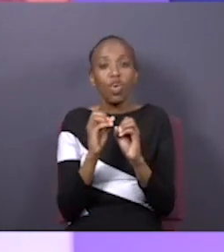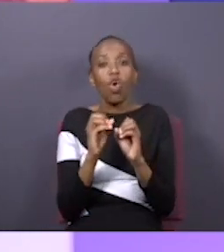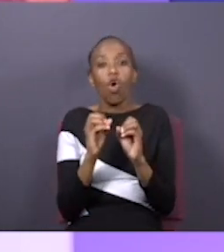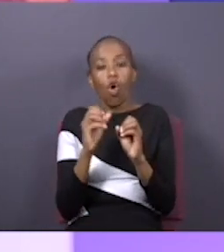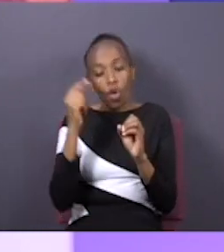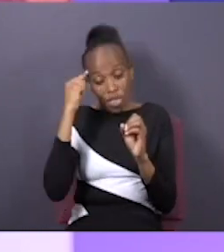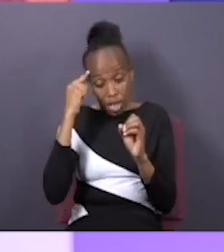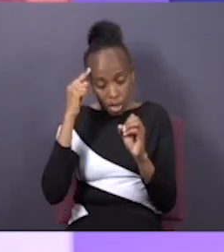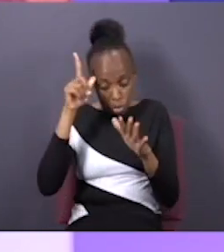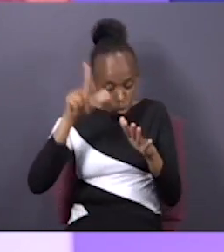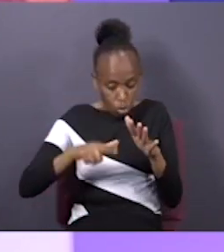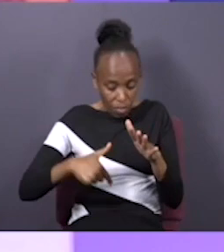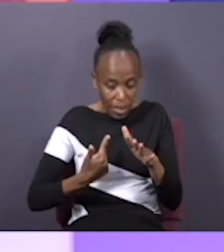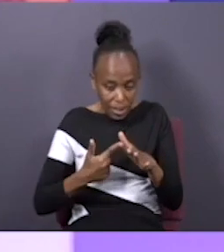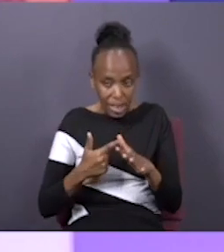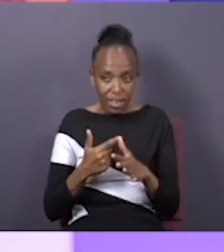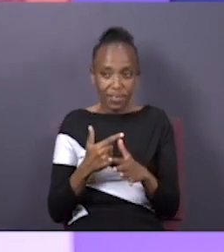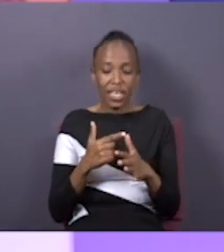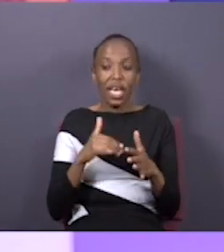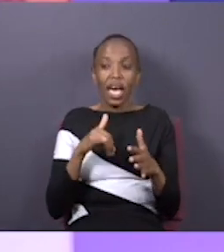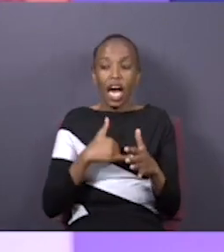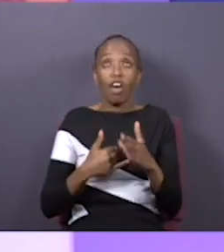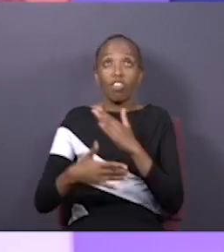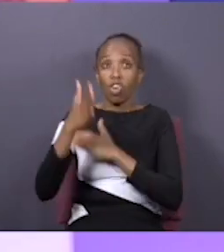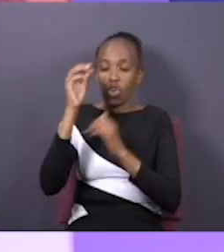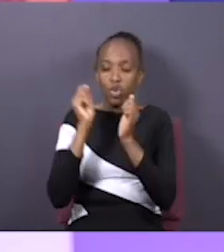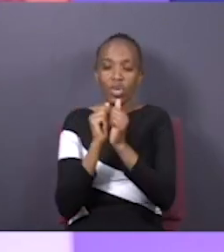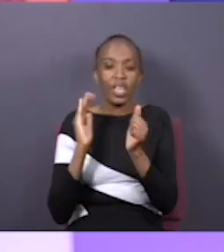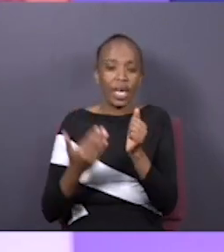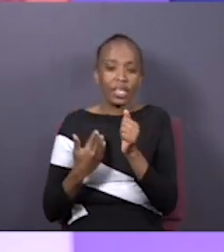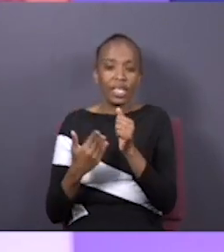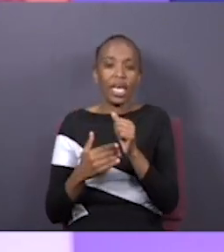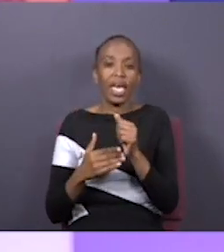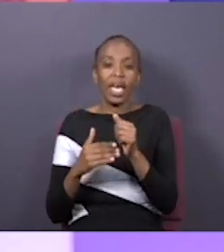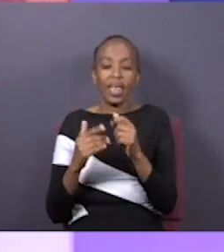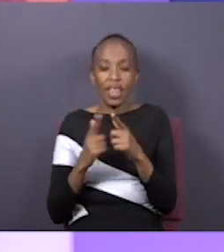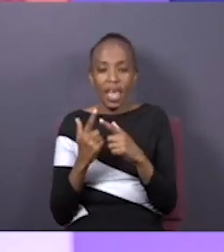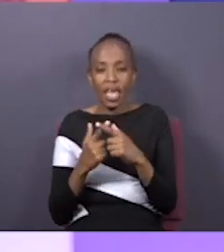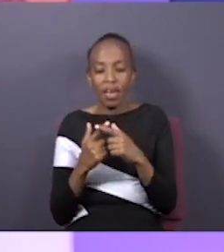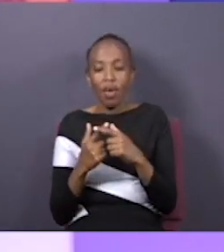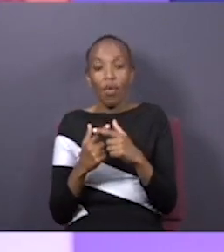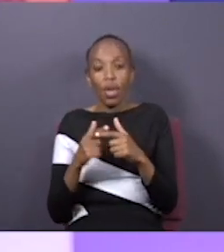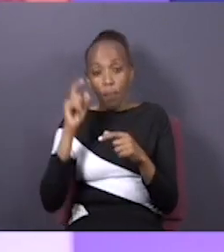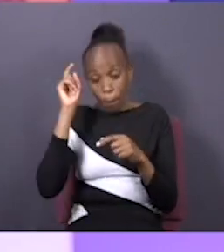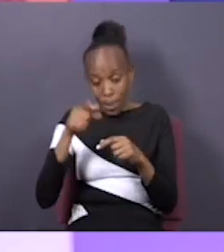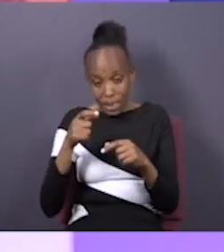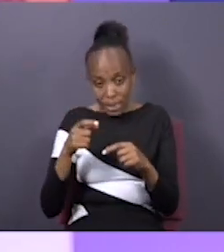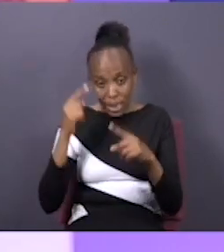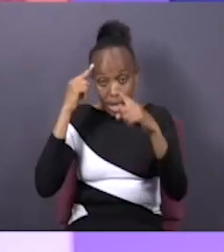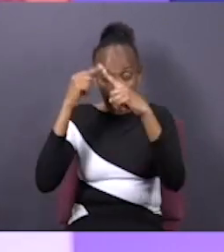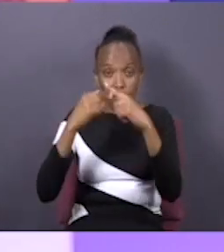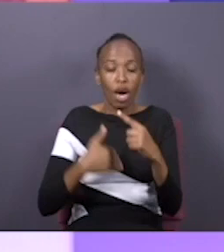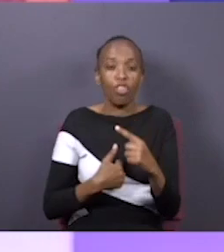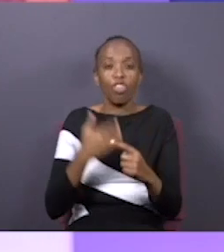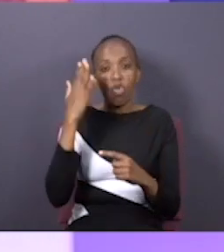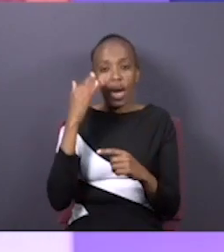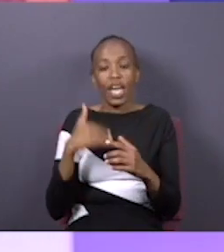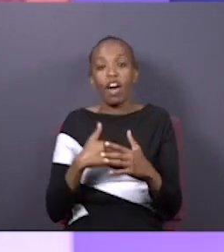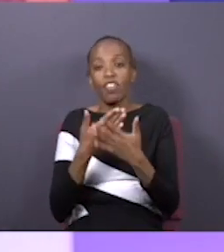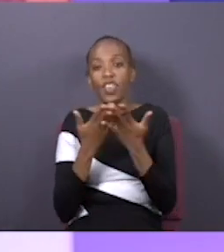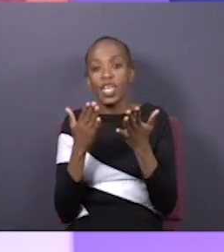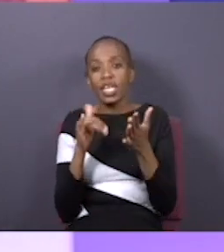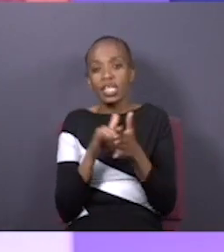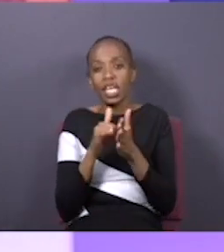too low of ourselves. We have God on our side, and consequently we should be ambitious, because there is such a